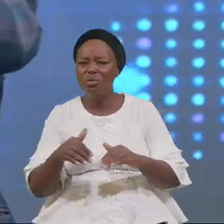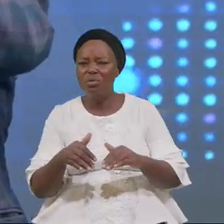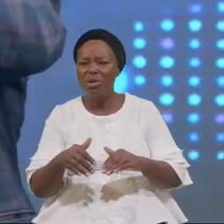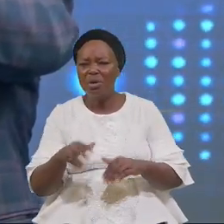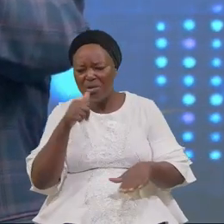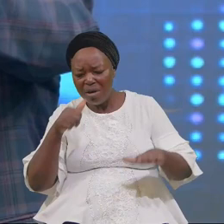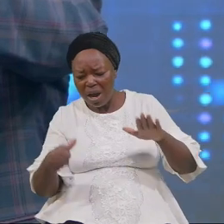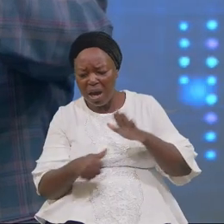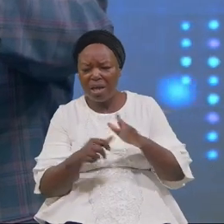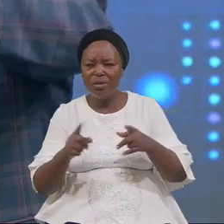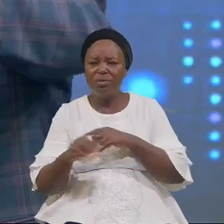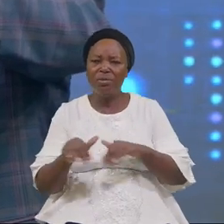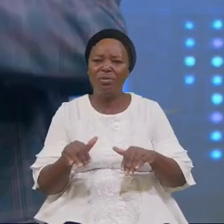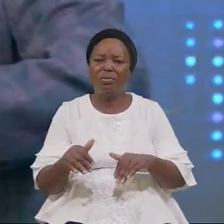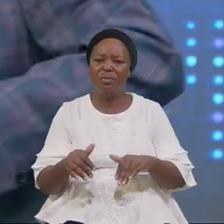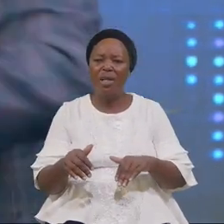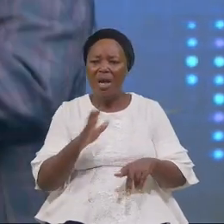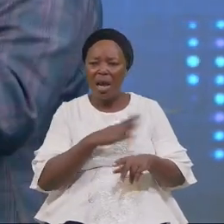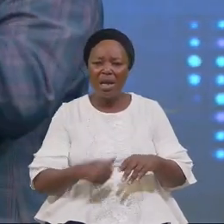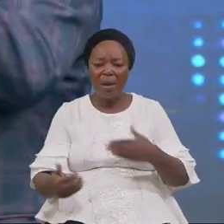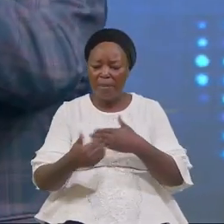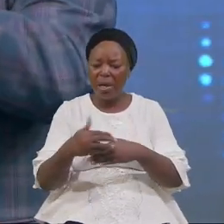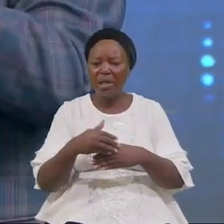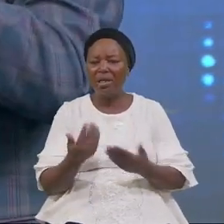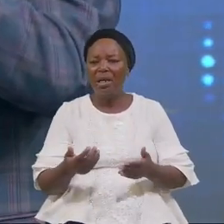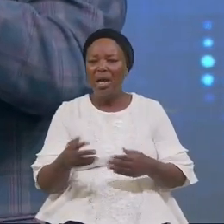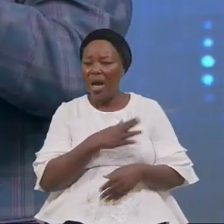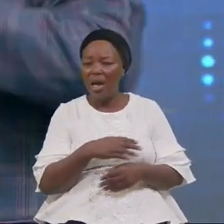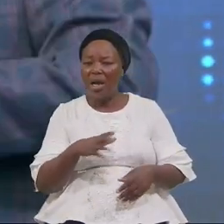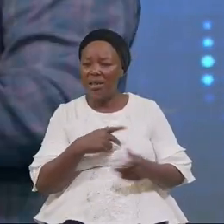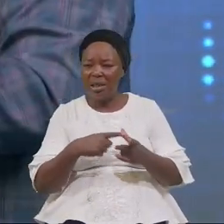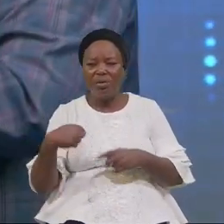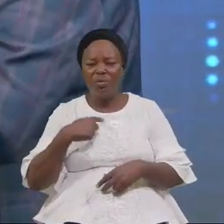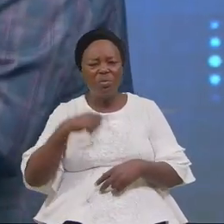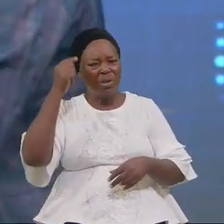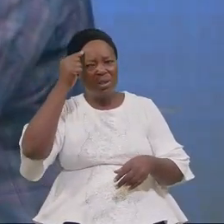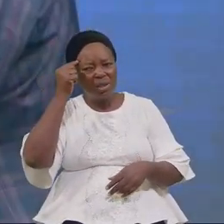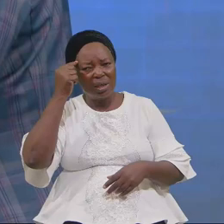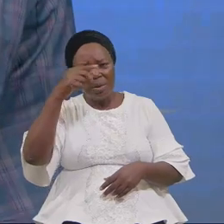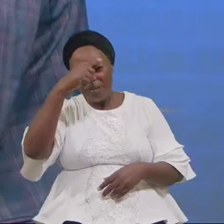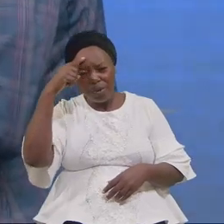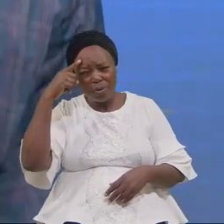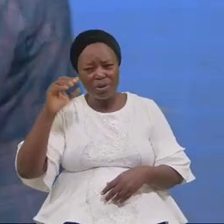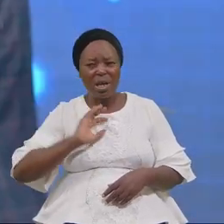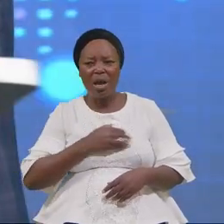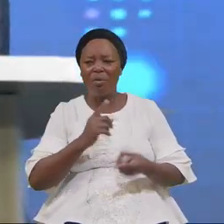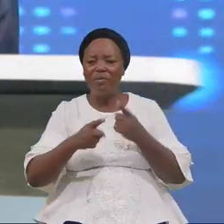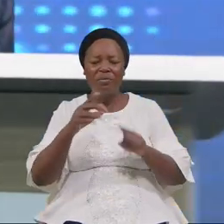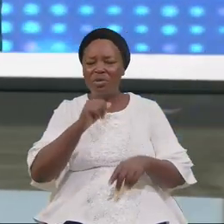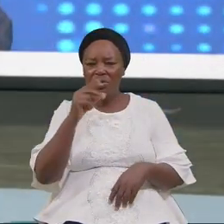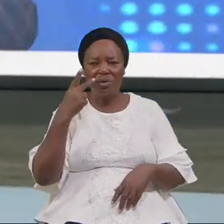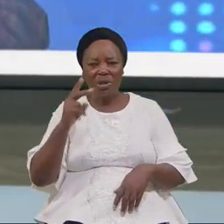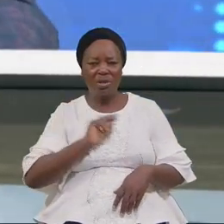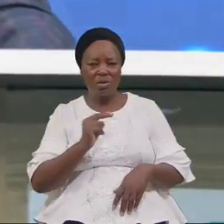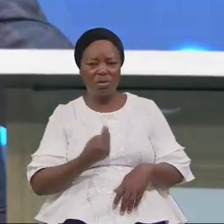the curtain, behind the door, and we think because our neighbor will not see,